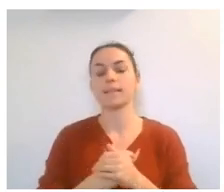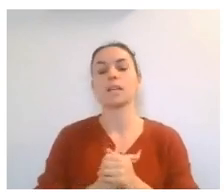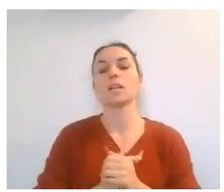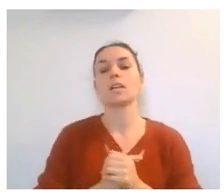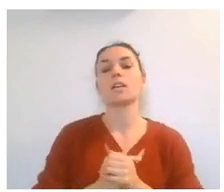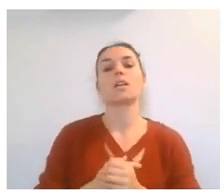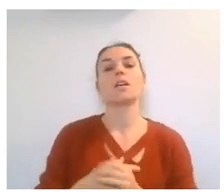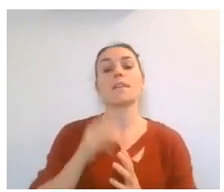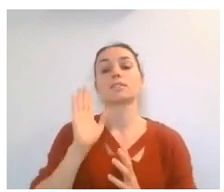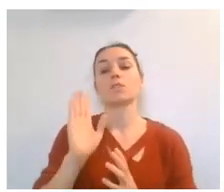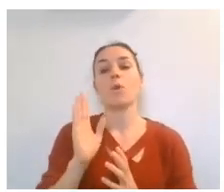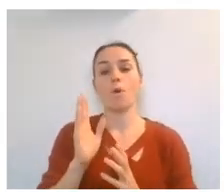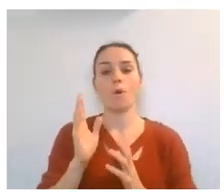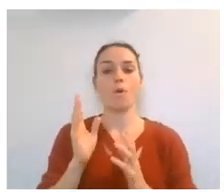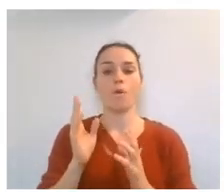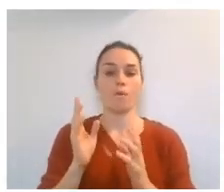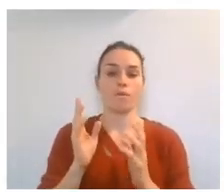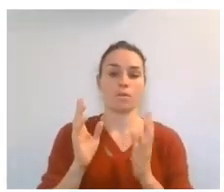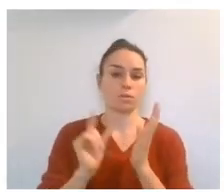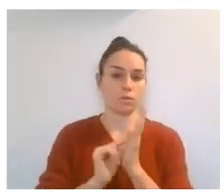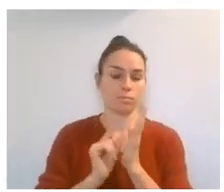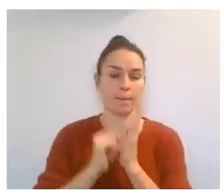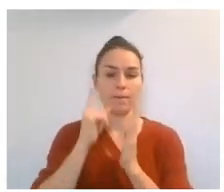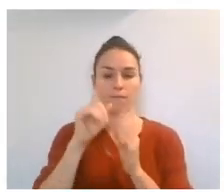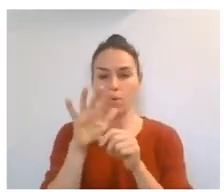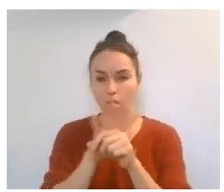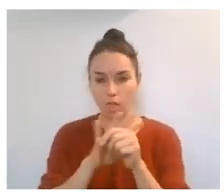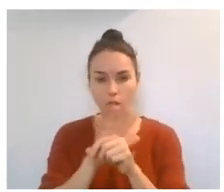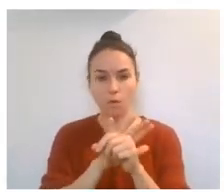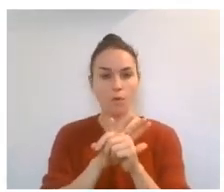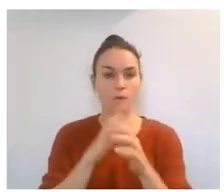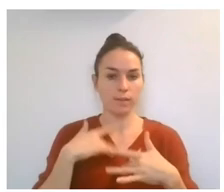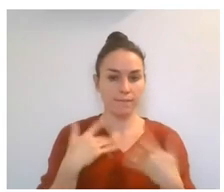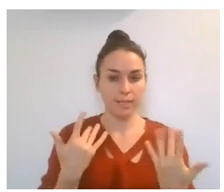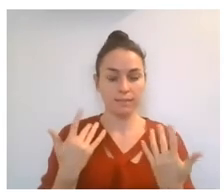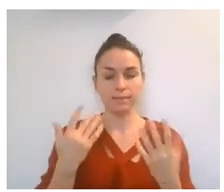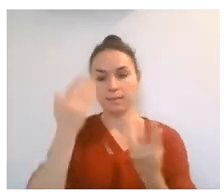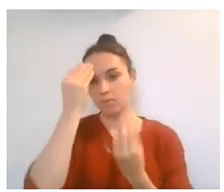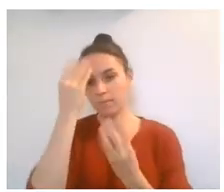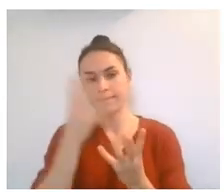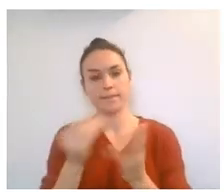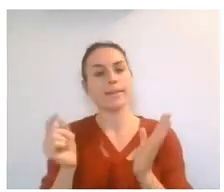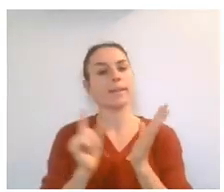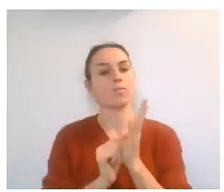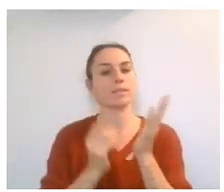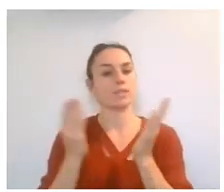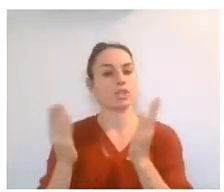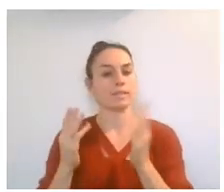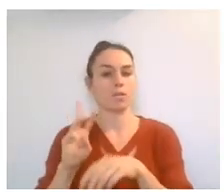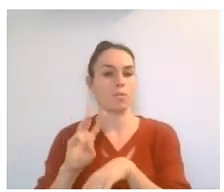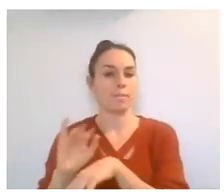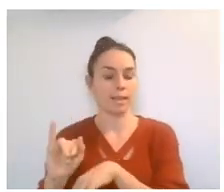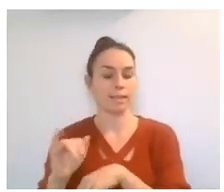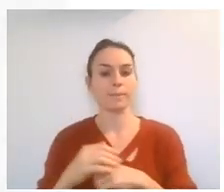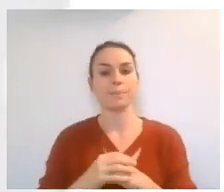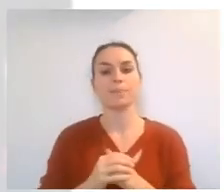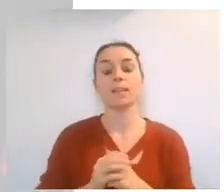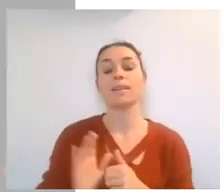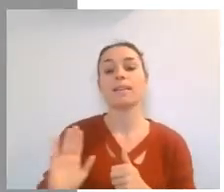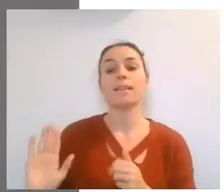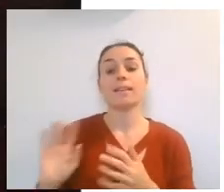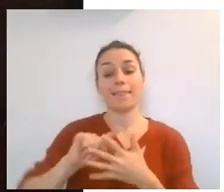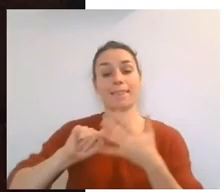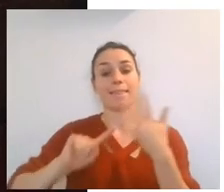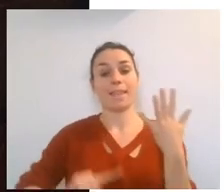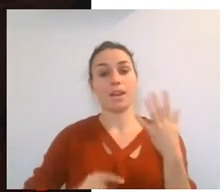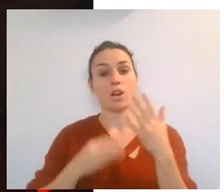source for local events, information, and printing services on Whidbey Island. Their financial support and yours honors the memory